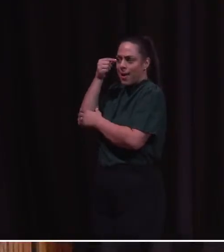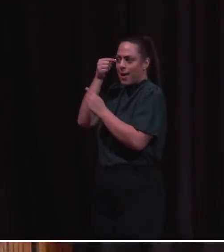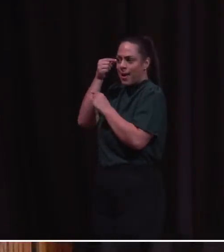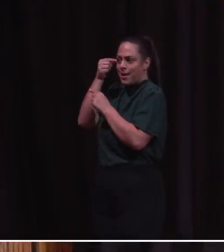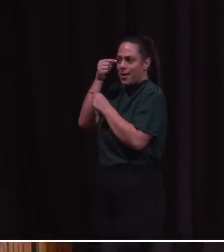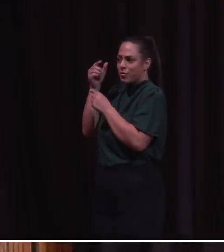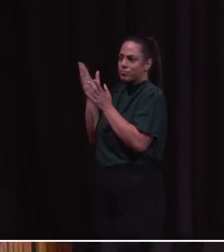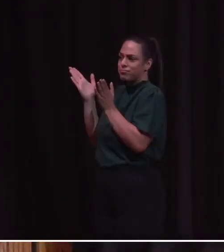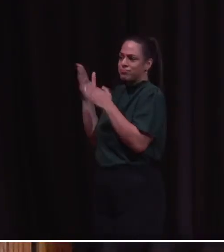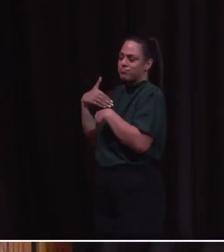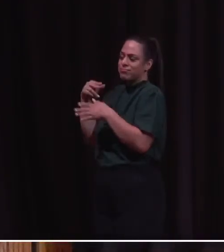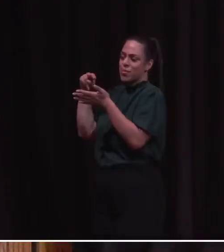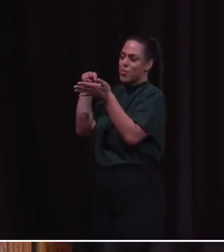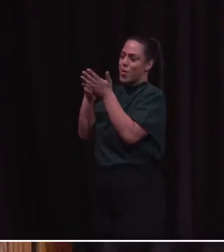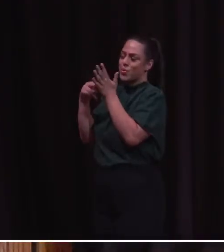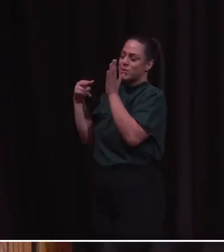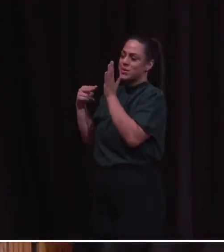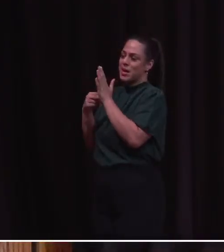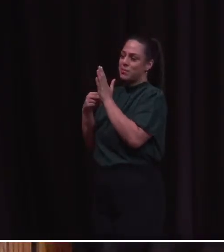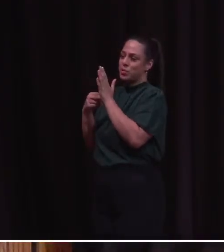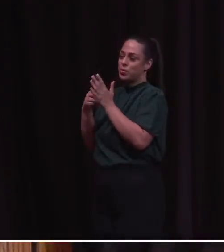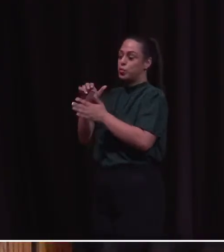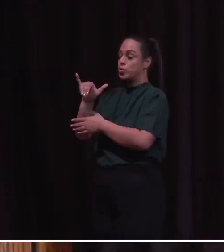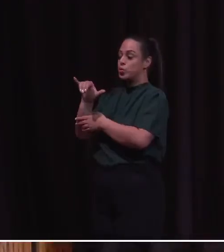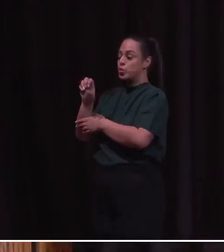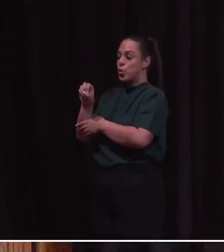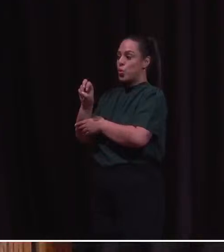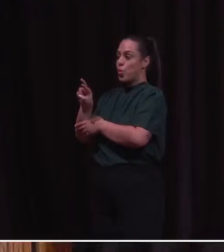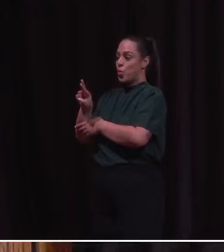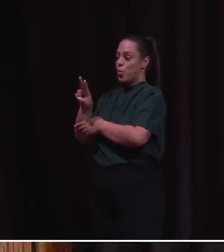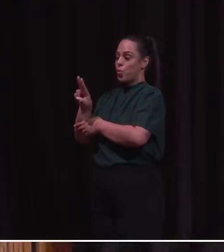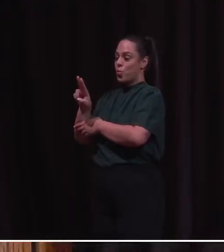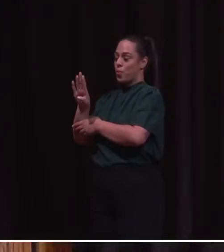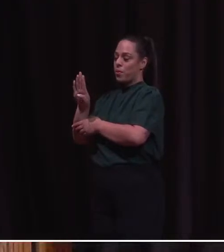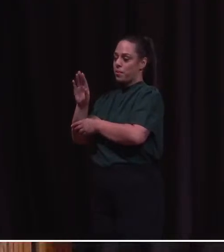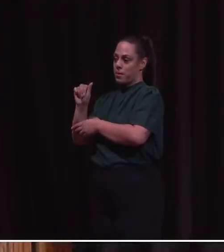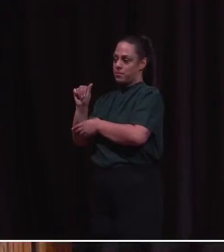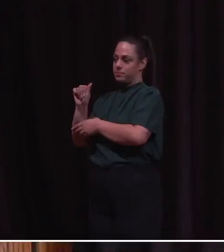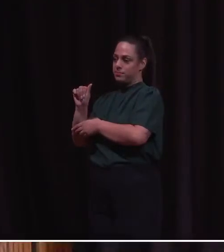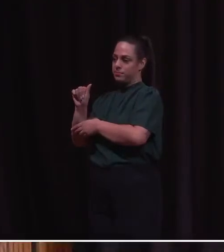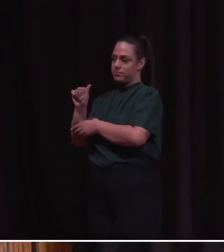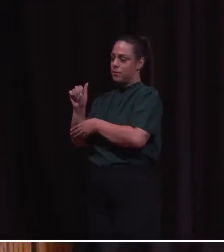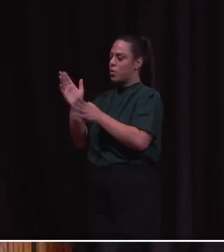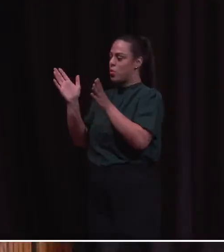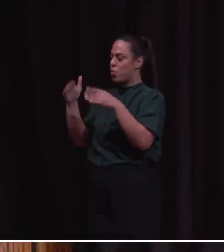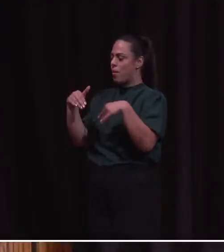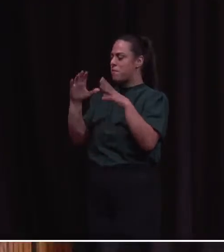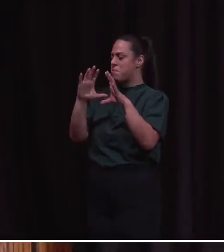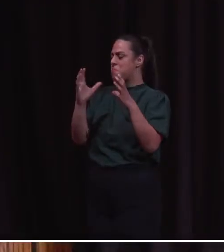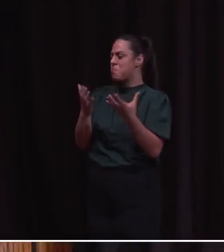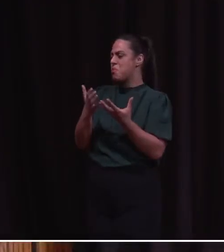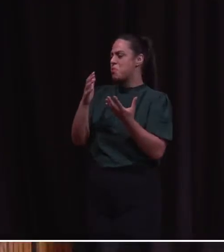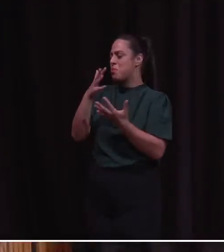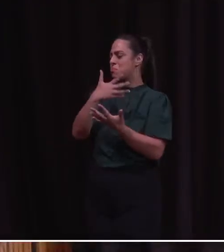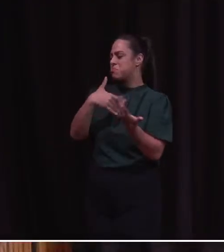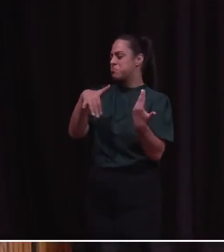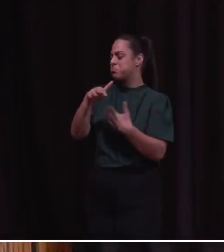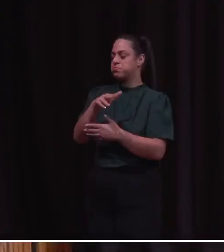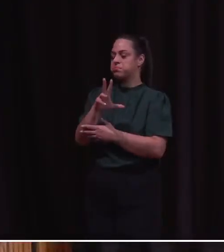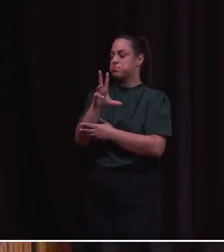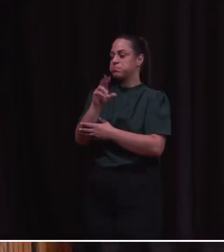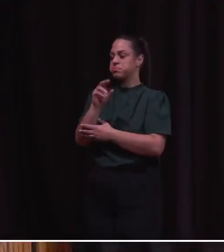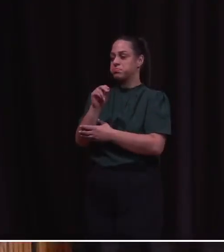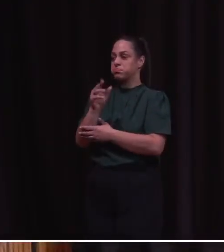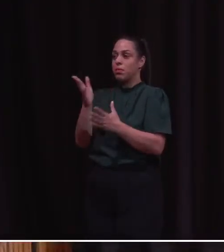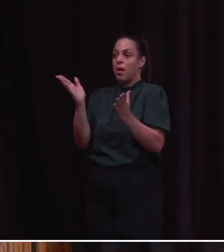conceptual framework for making sense of the social world. The finding that historically there were no gendered names,